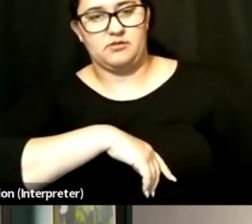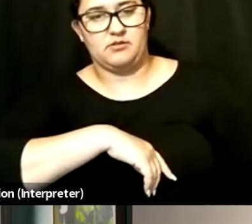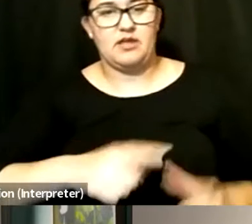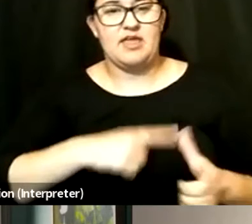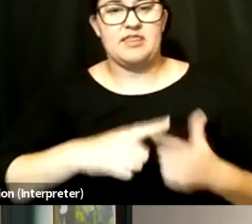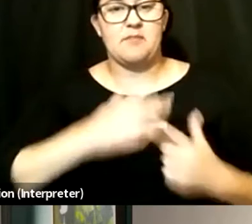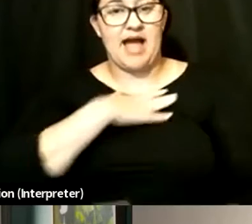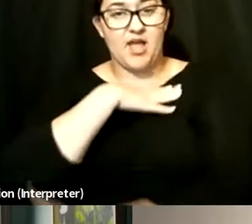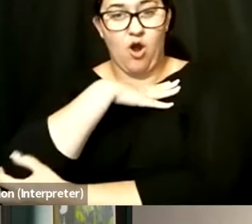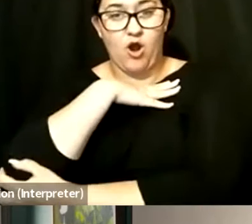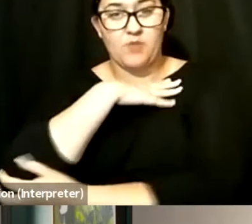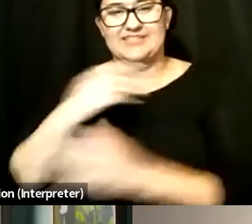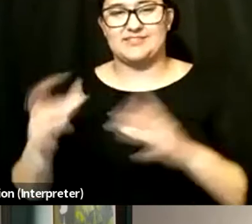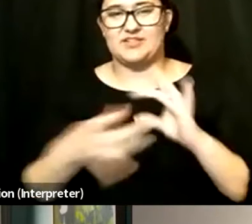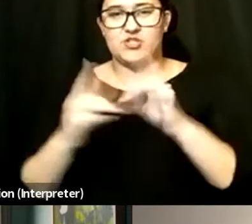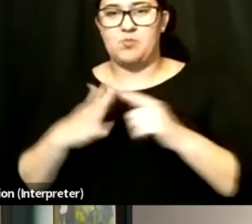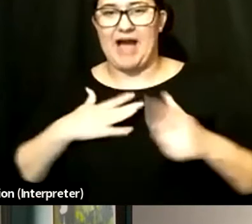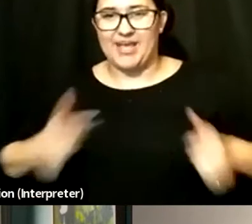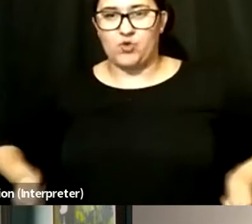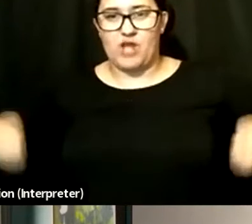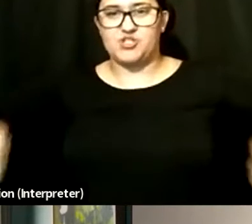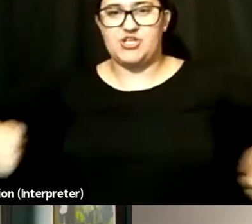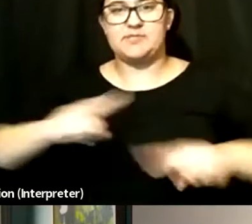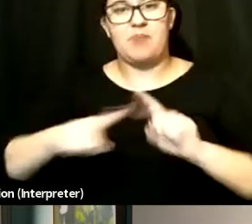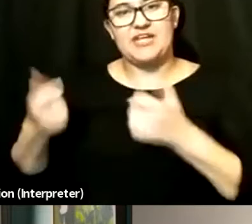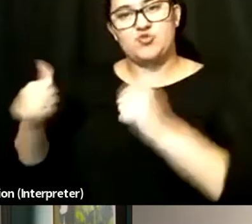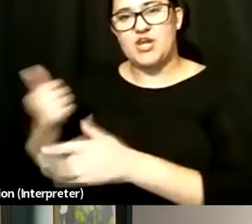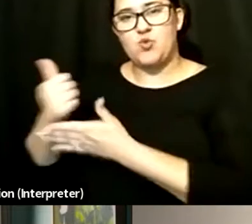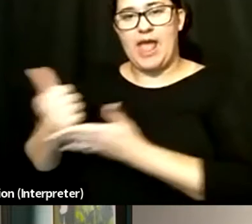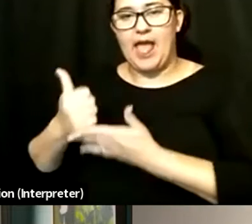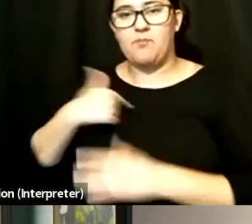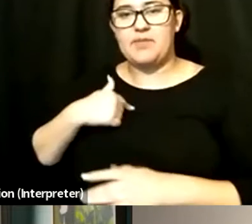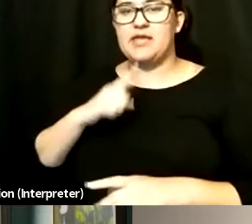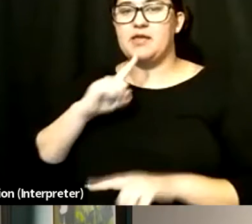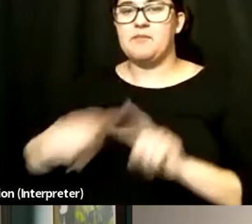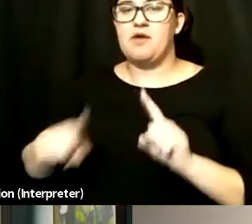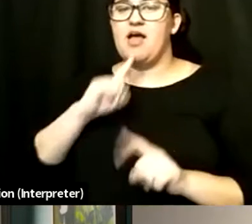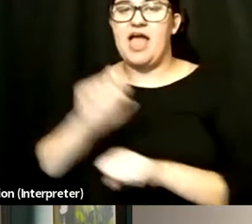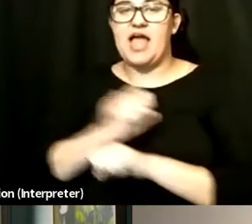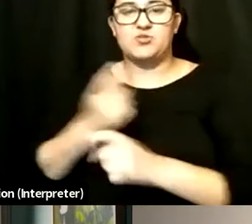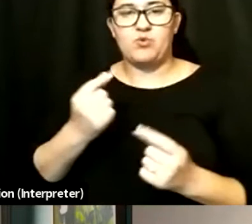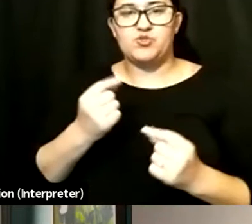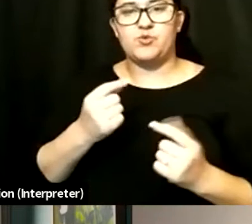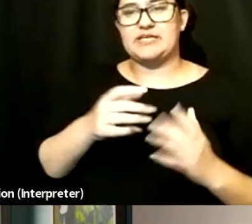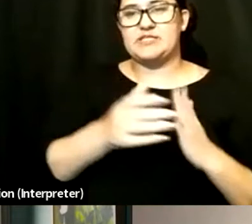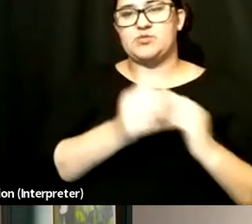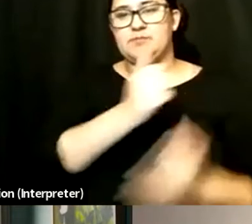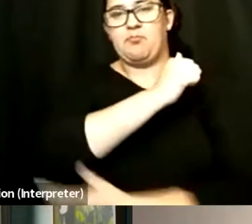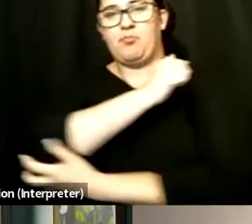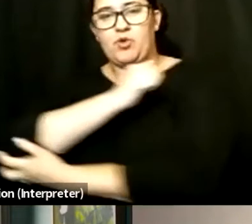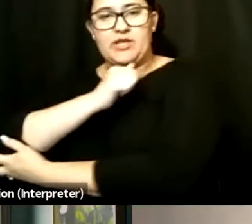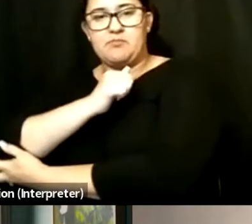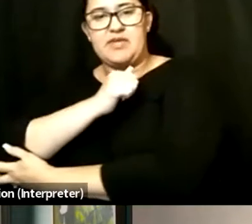to yank me forward as a way to help me. But what he was doing was actually pulling me into the gap so that I would like fall